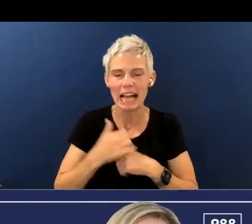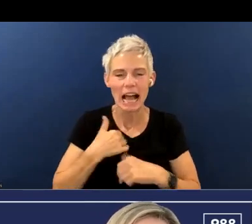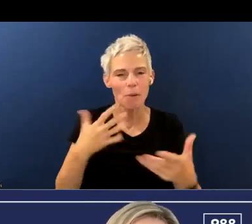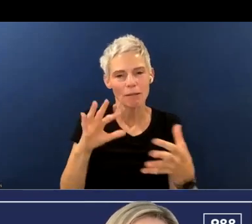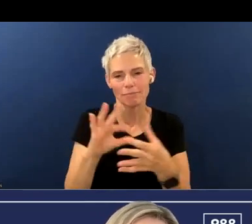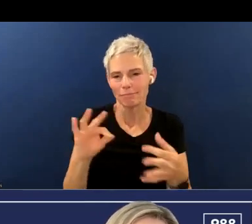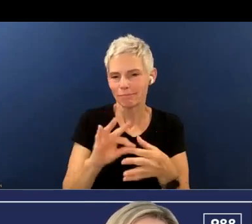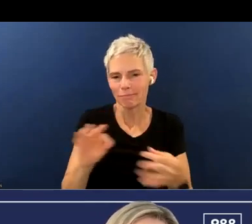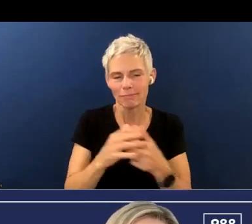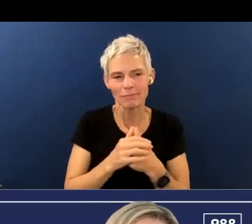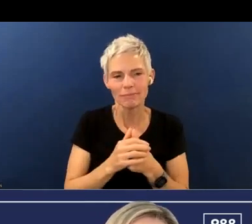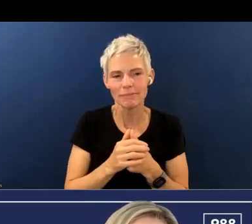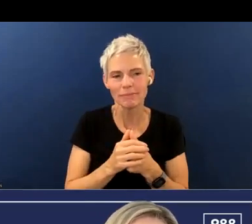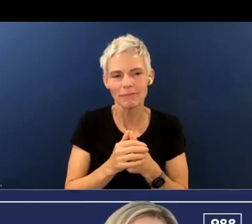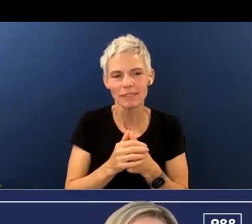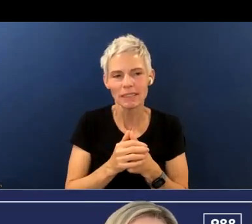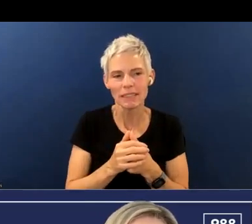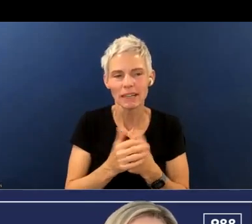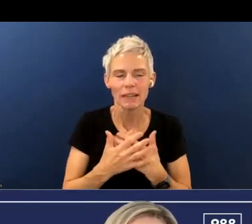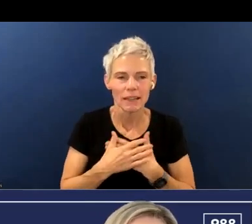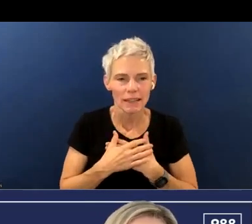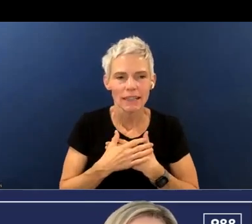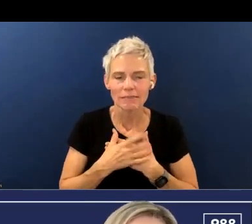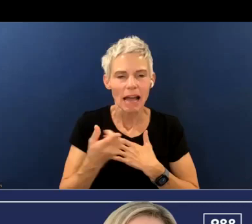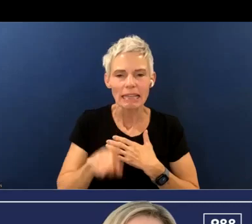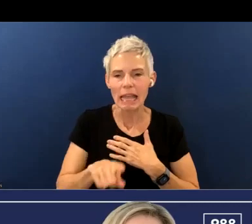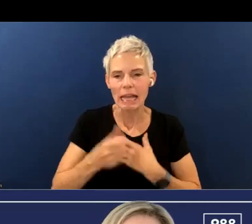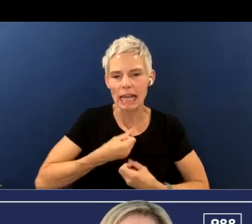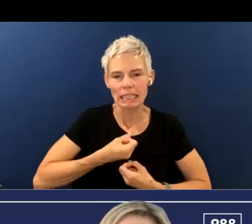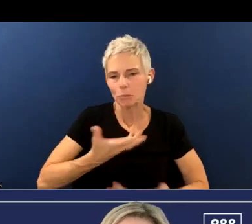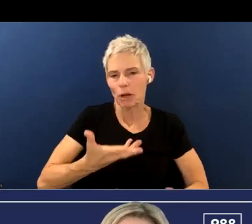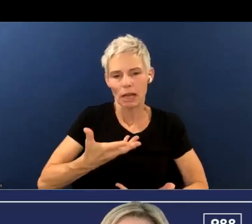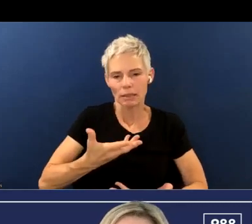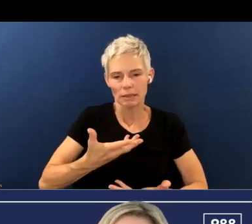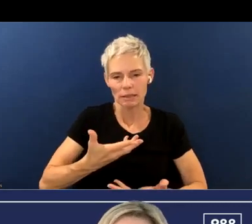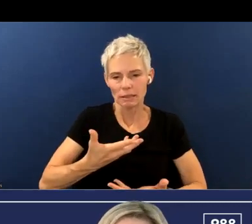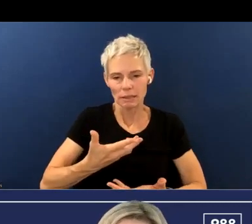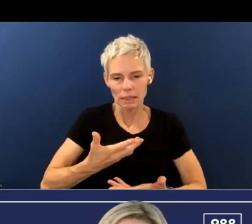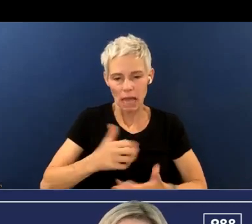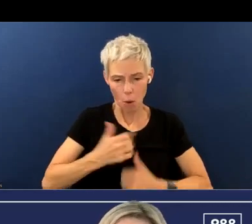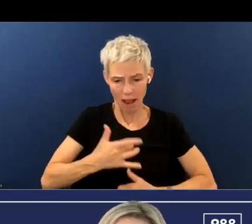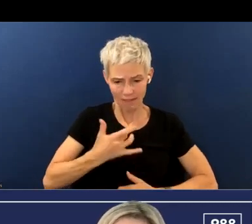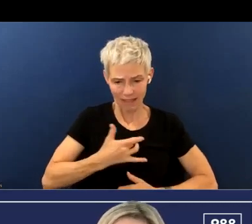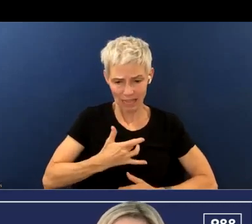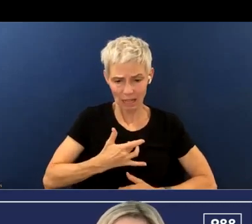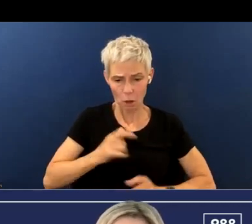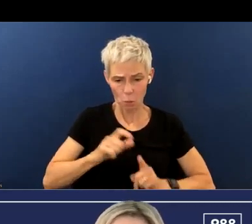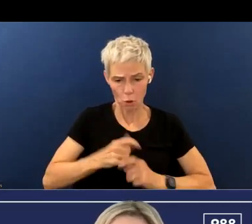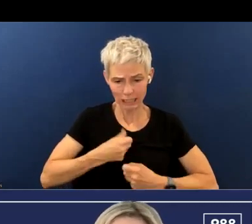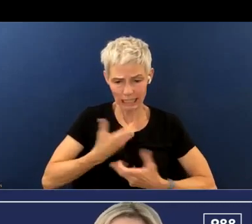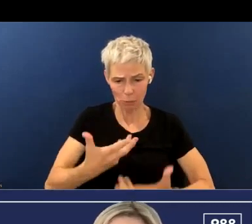say I can't even express with words how helpful this 988 and